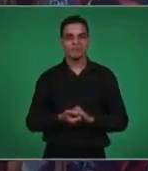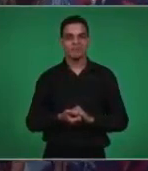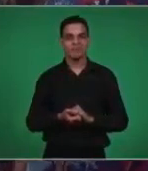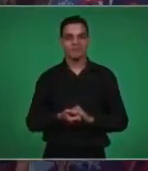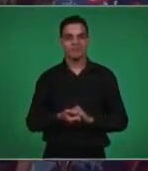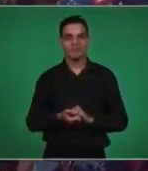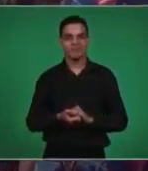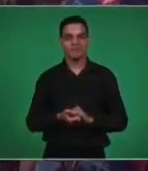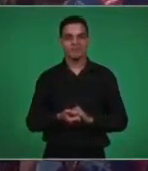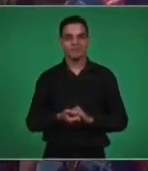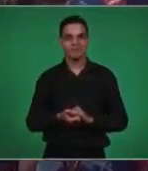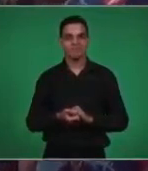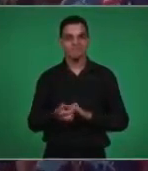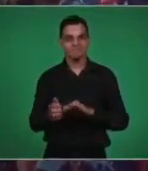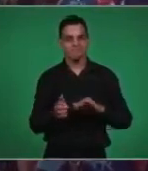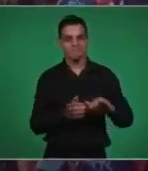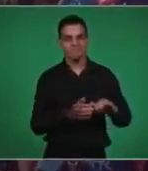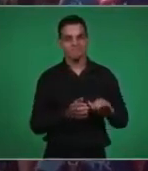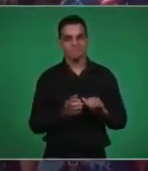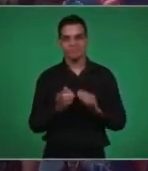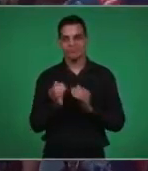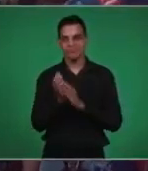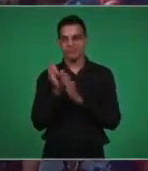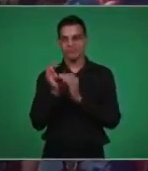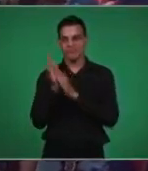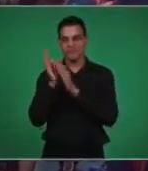You can share it.